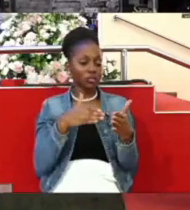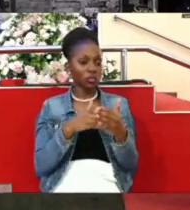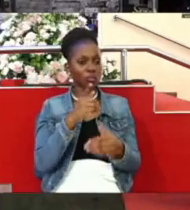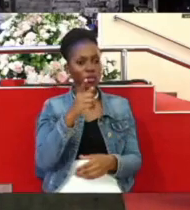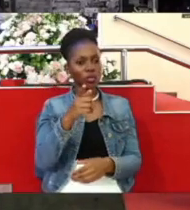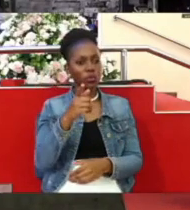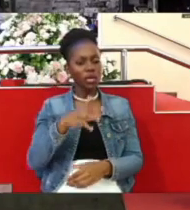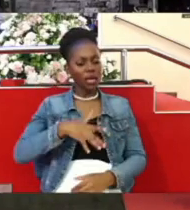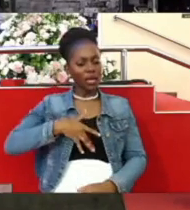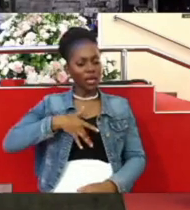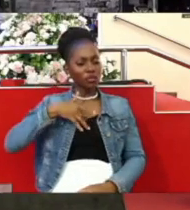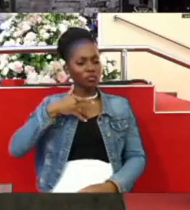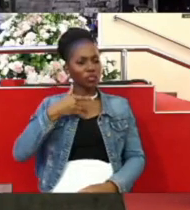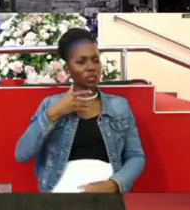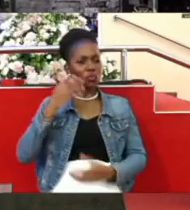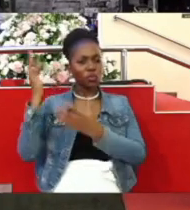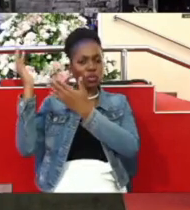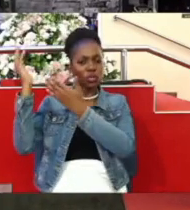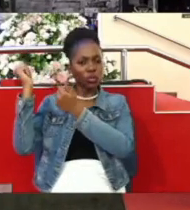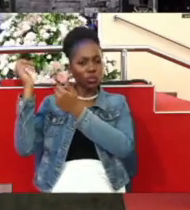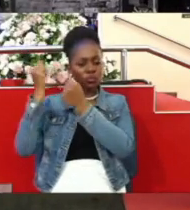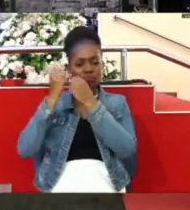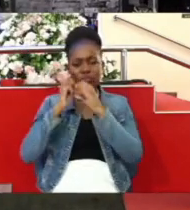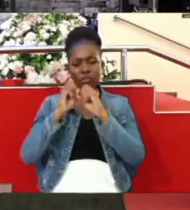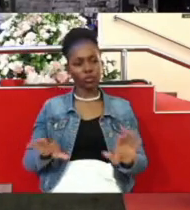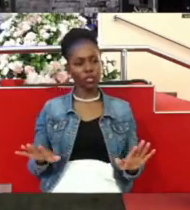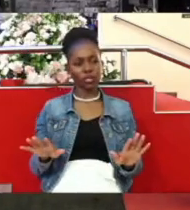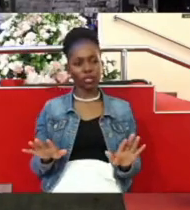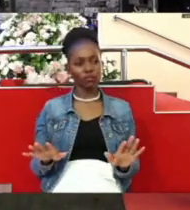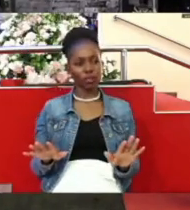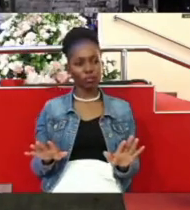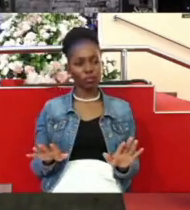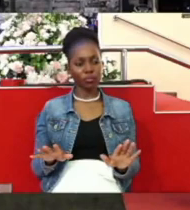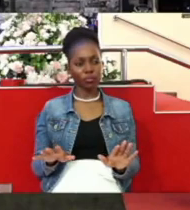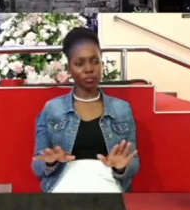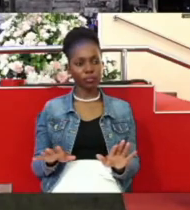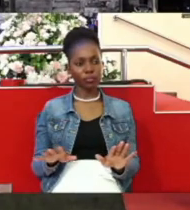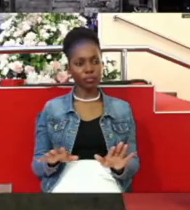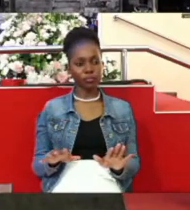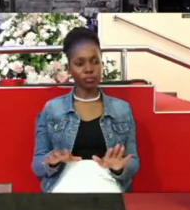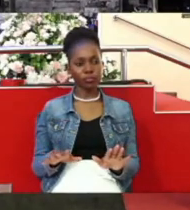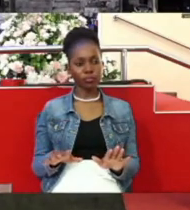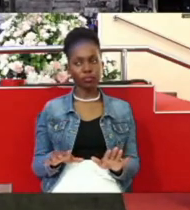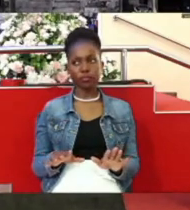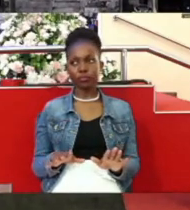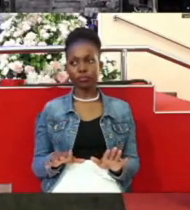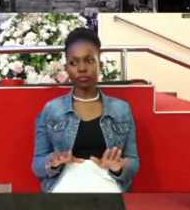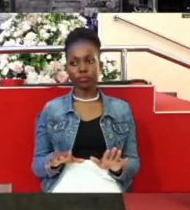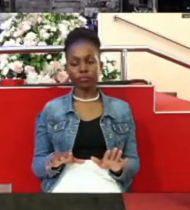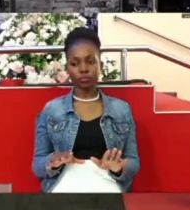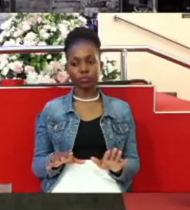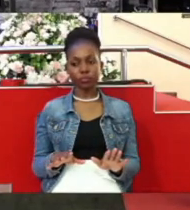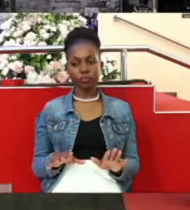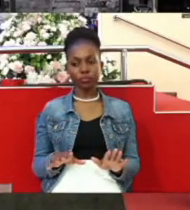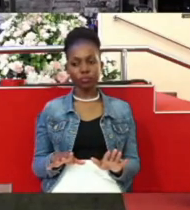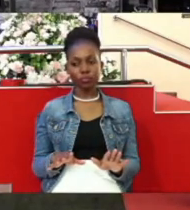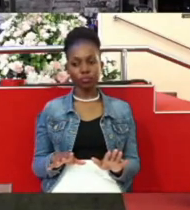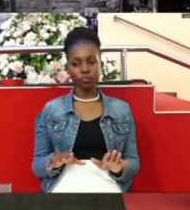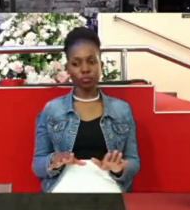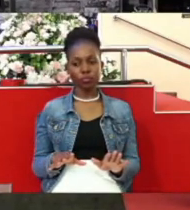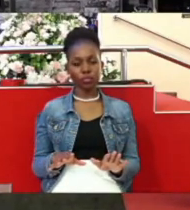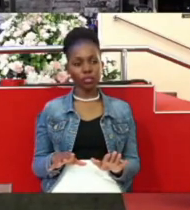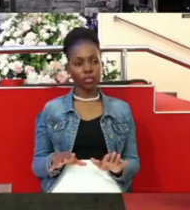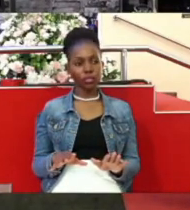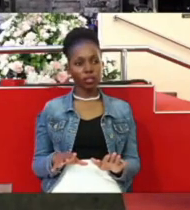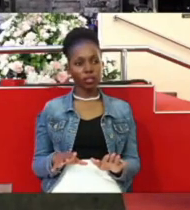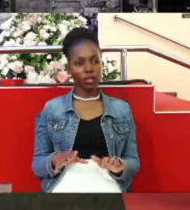up. Unajihisi kama utataka kukata tamaa. You know, there are many times when every morning that we are waking up because of the things that we have carried.